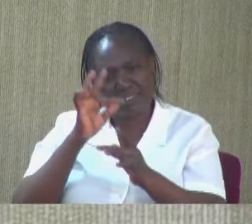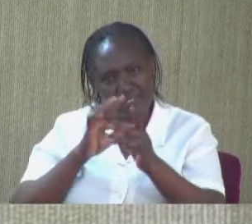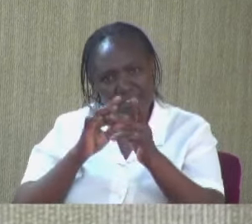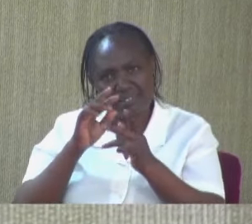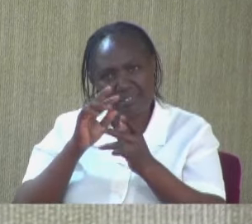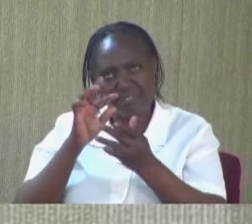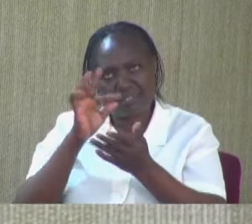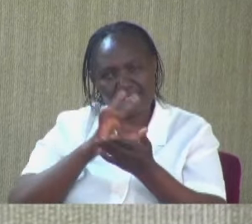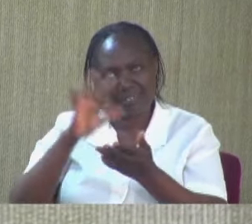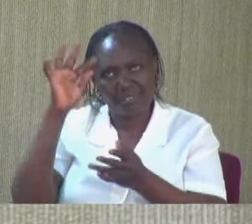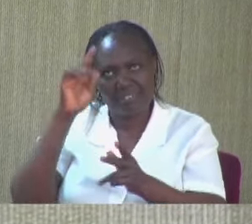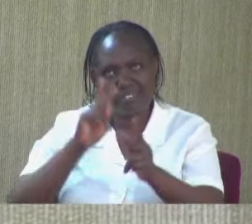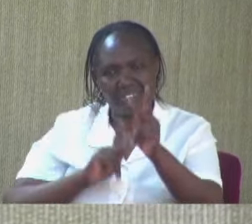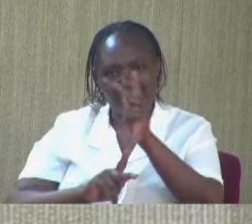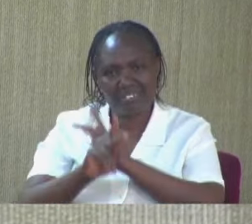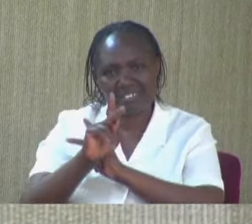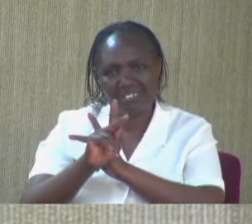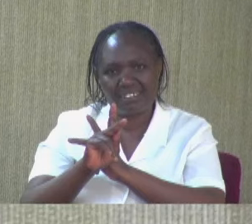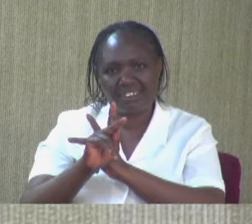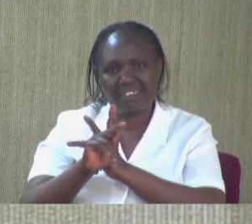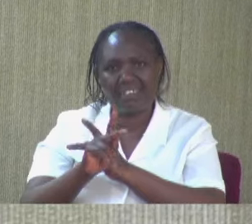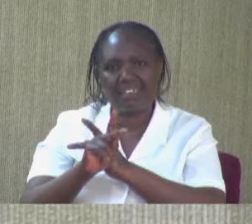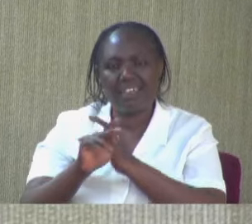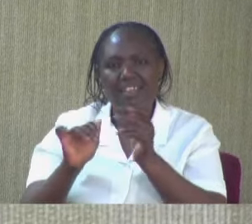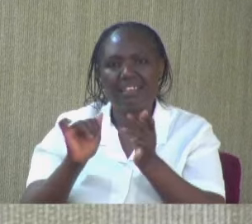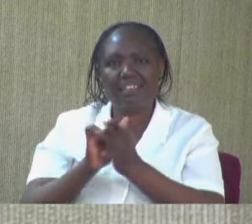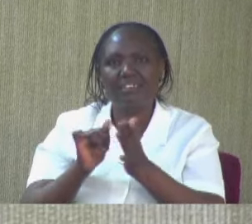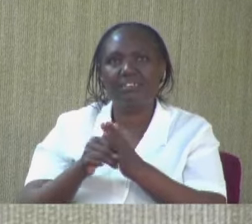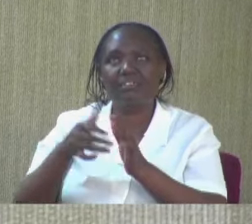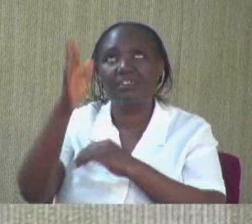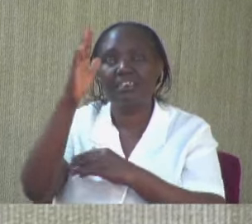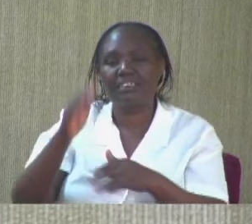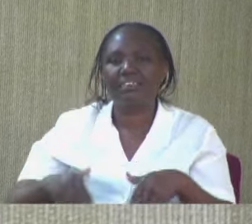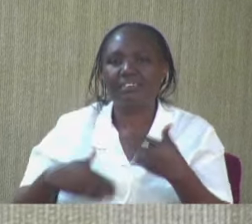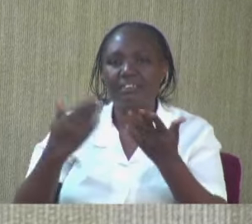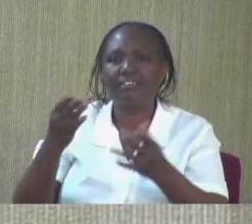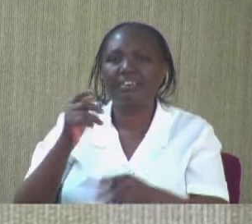church, has given to the people of God the testimony of Jesus.